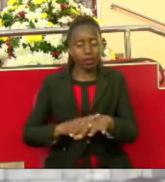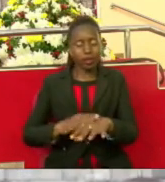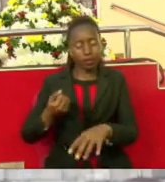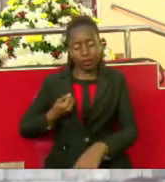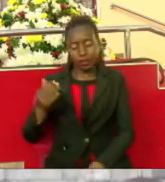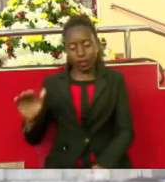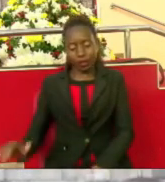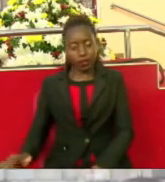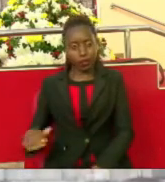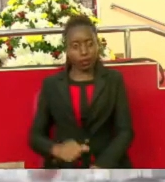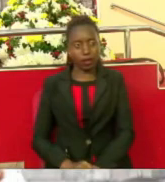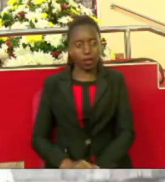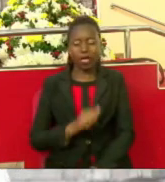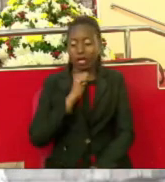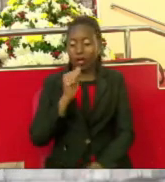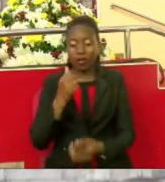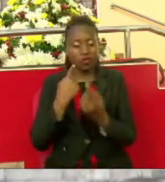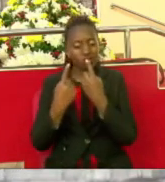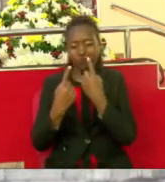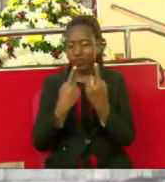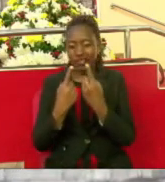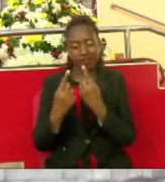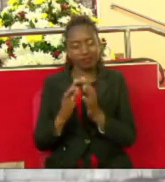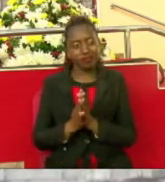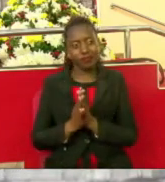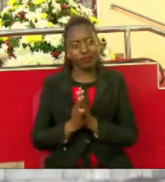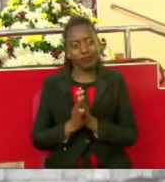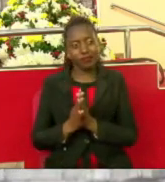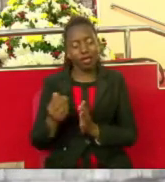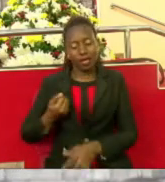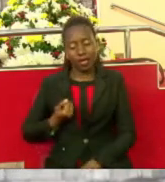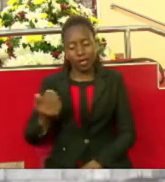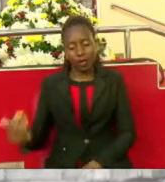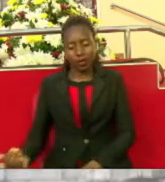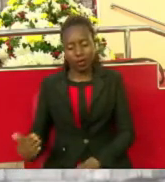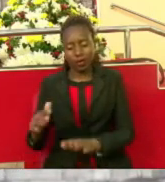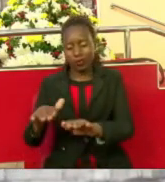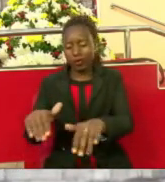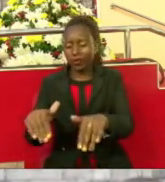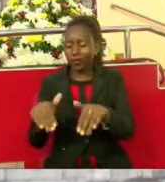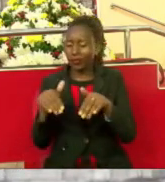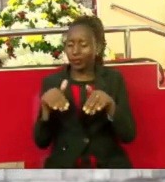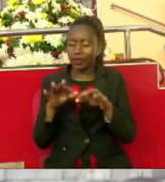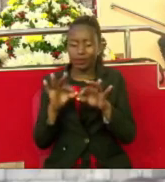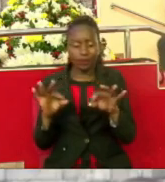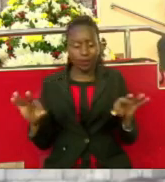daughter without even speaking, the daughter had been yearning for those moments since she was